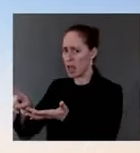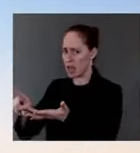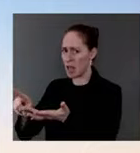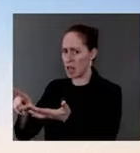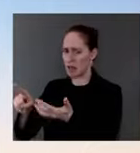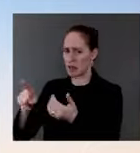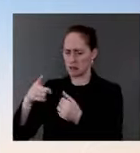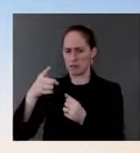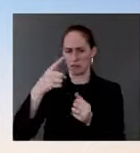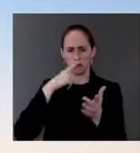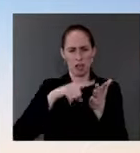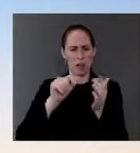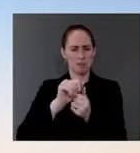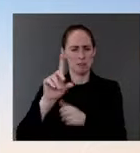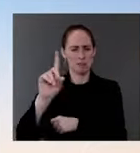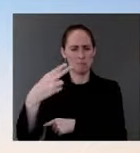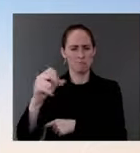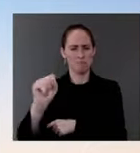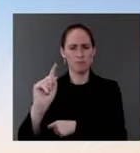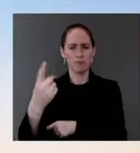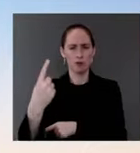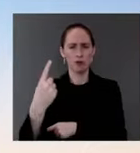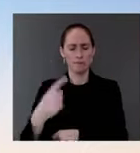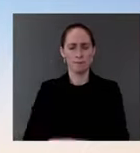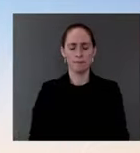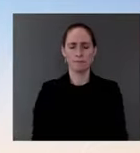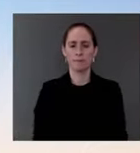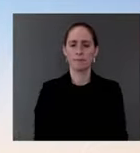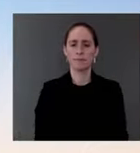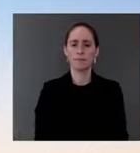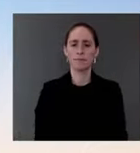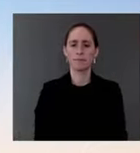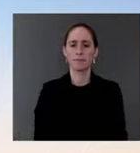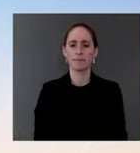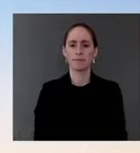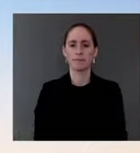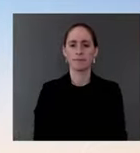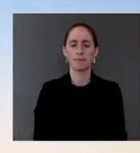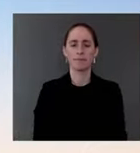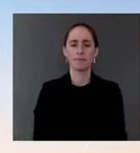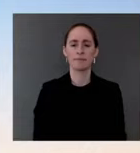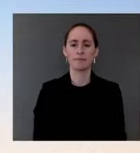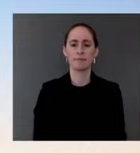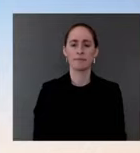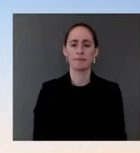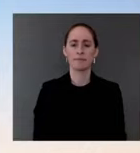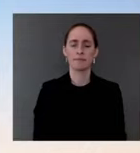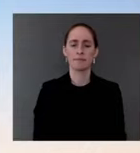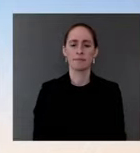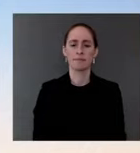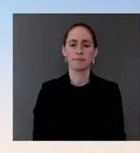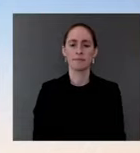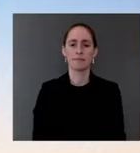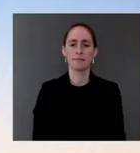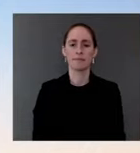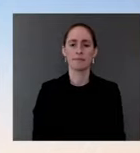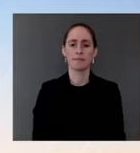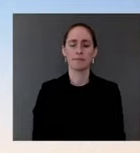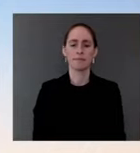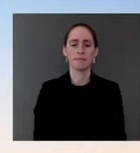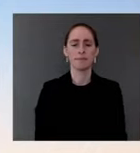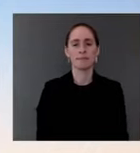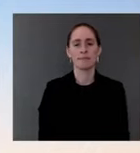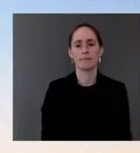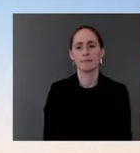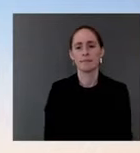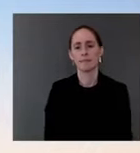Karen. Thanks, Jen. Retail sales recently have been strong, even with prices increasing. Does the White House think that will continue, or is there concern